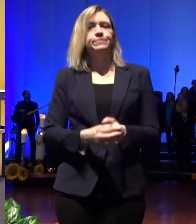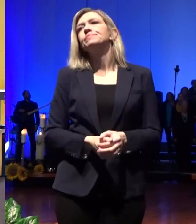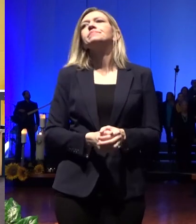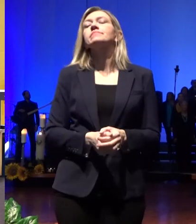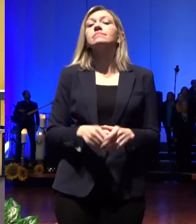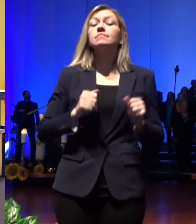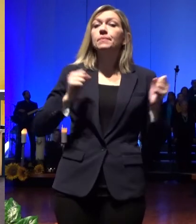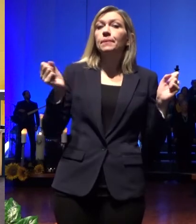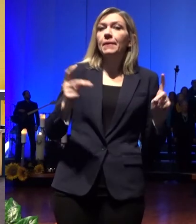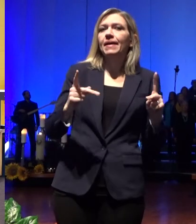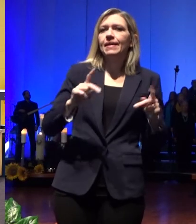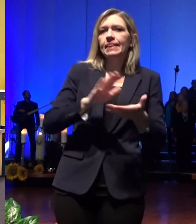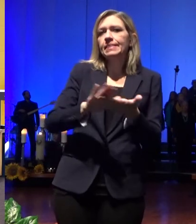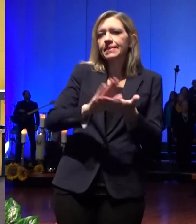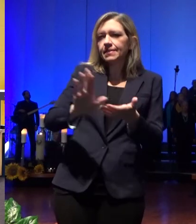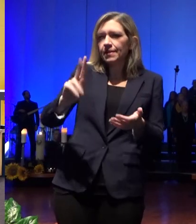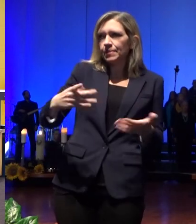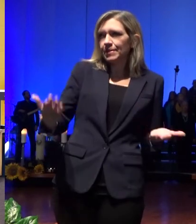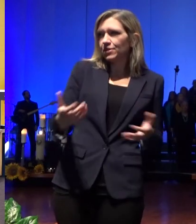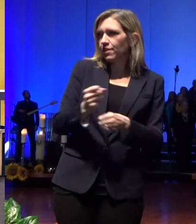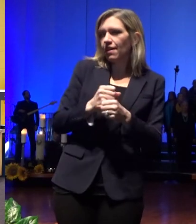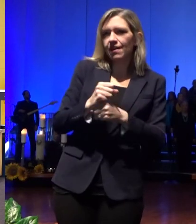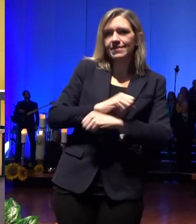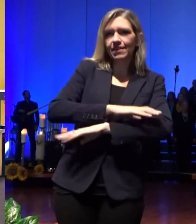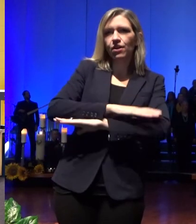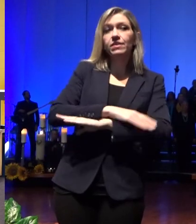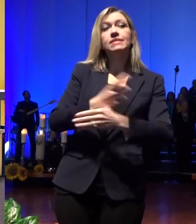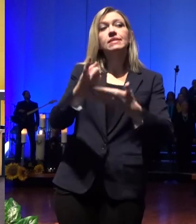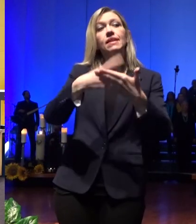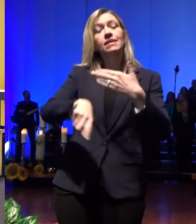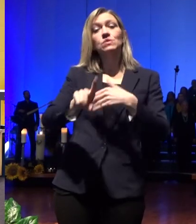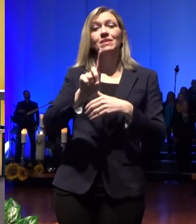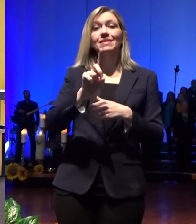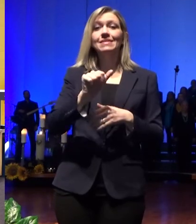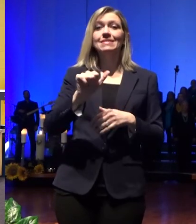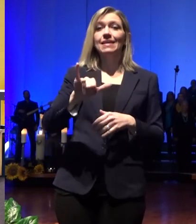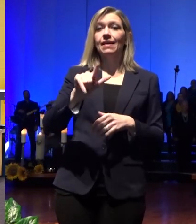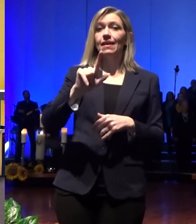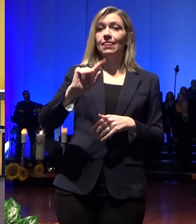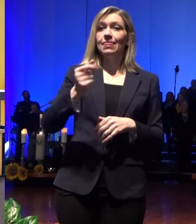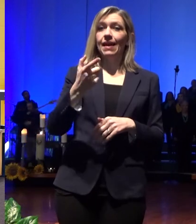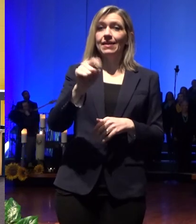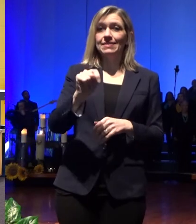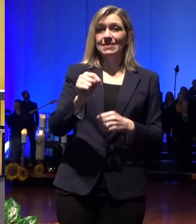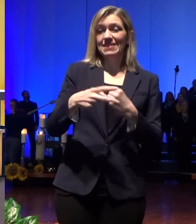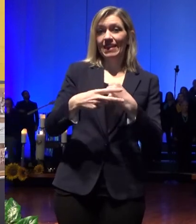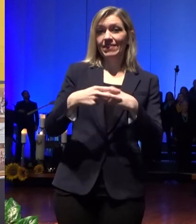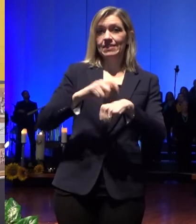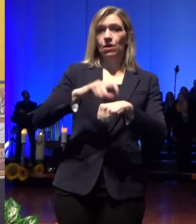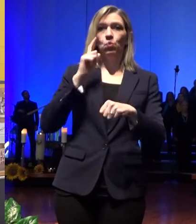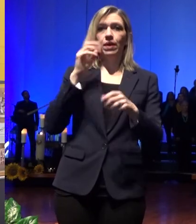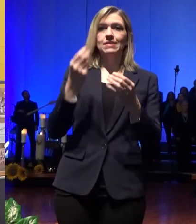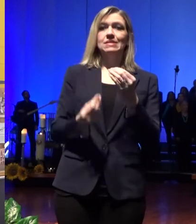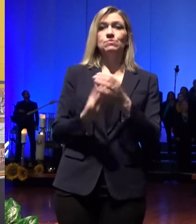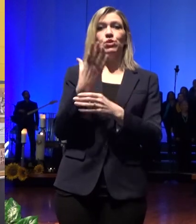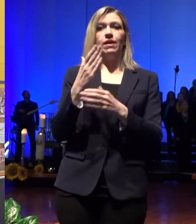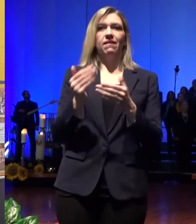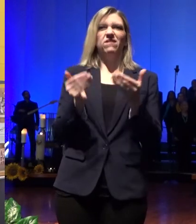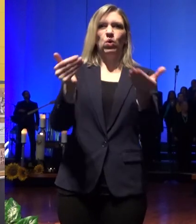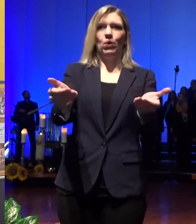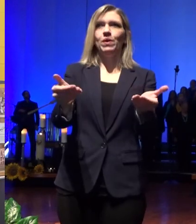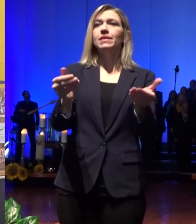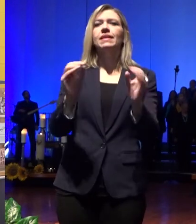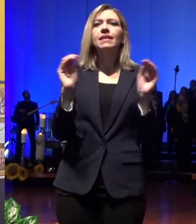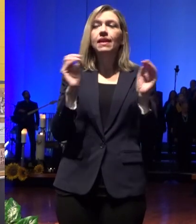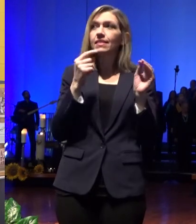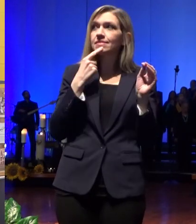Oh, I am back cleaning up here at the latte cart. Next week is daylight savings time, so we'll be springing forward. Nothing says springing forward